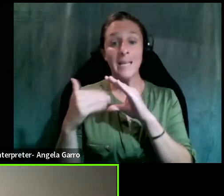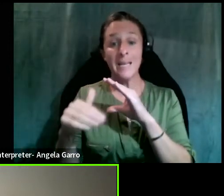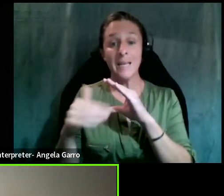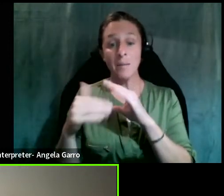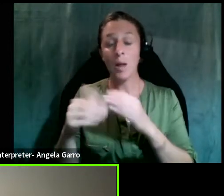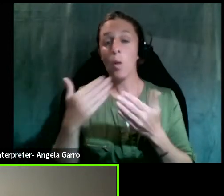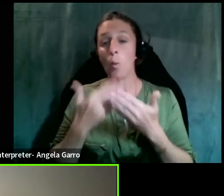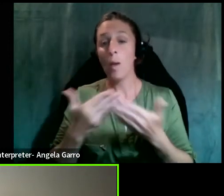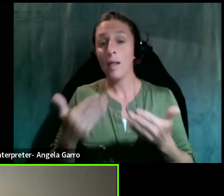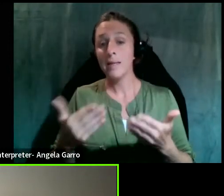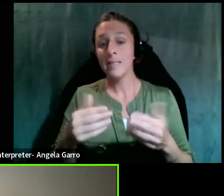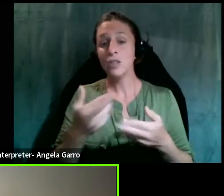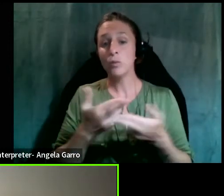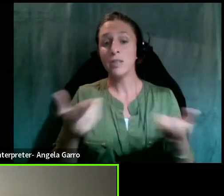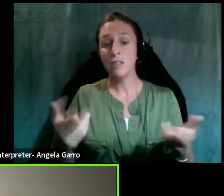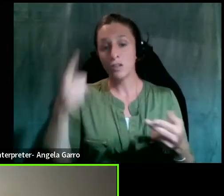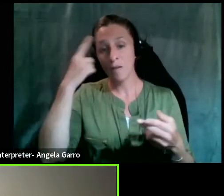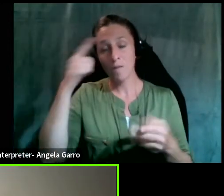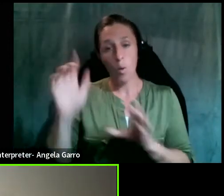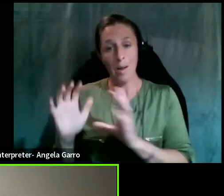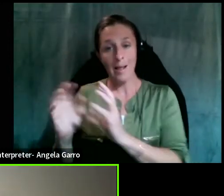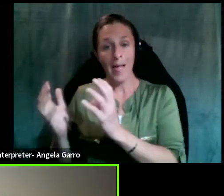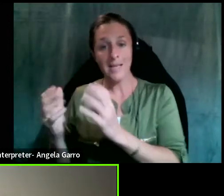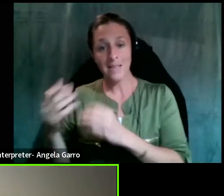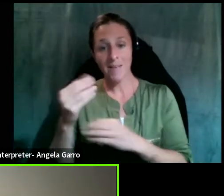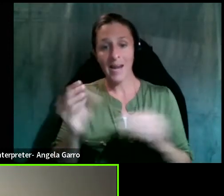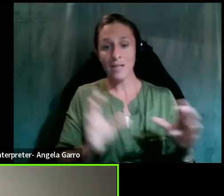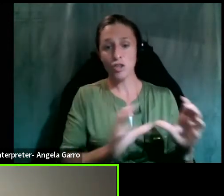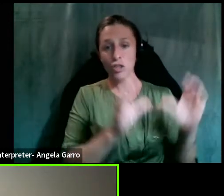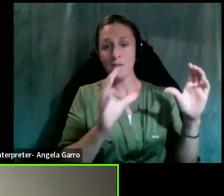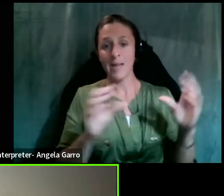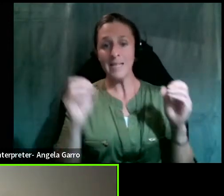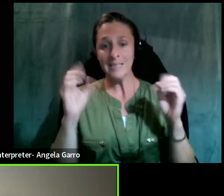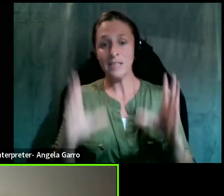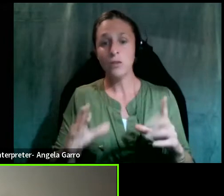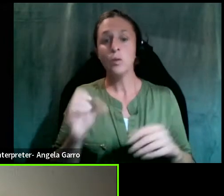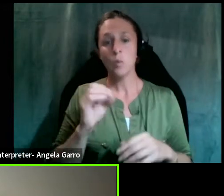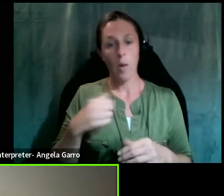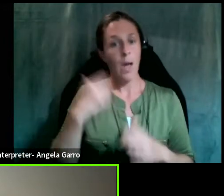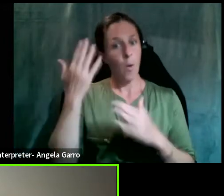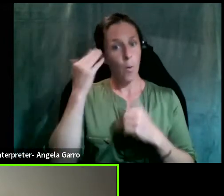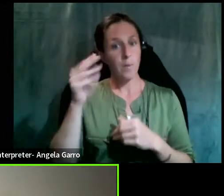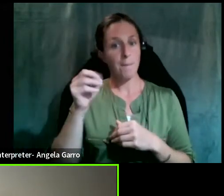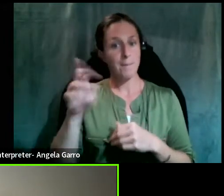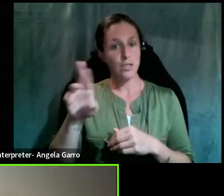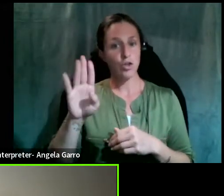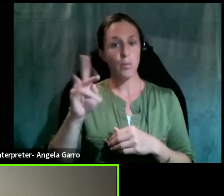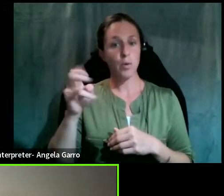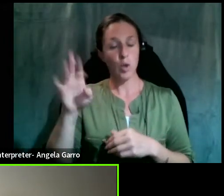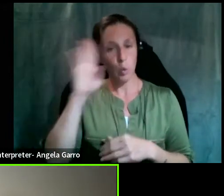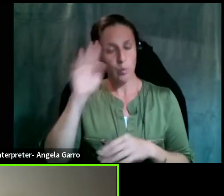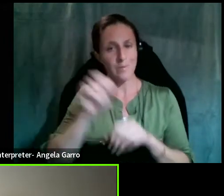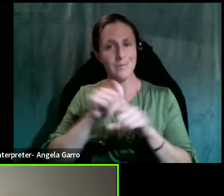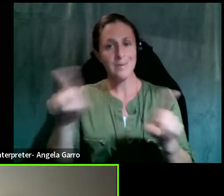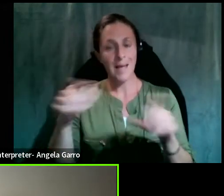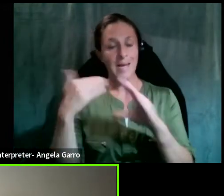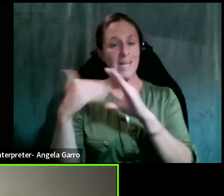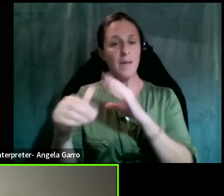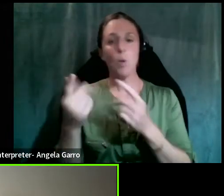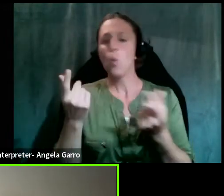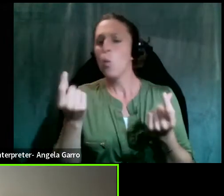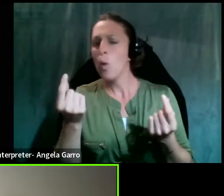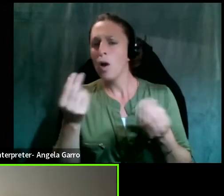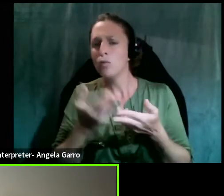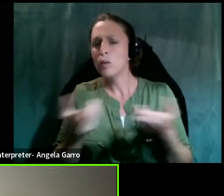wellness resources for classified and certificated teachers. So I'm hoping Mr. Booker will send out an email about what resources